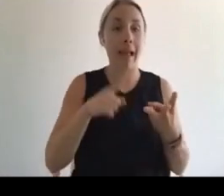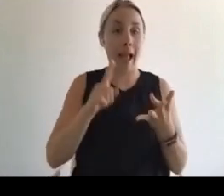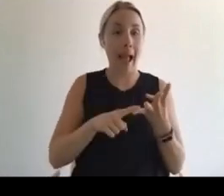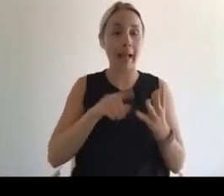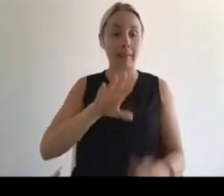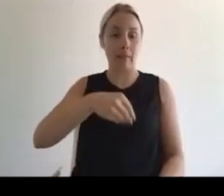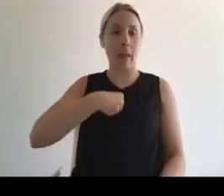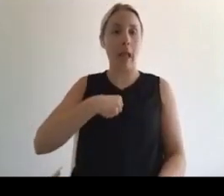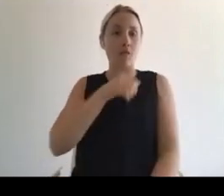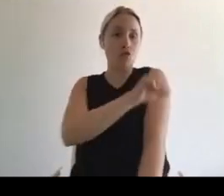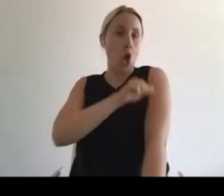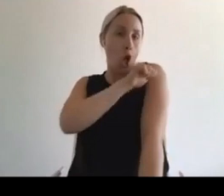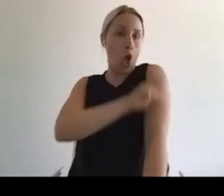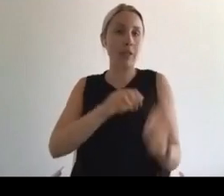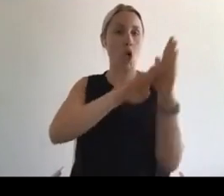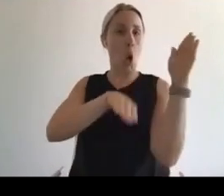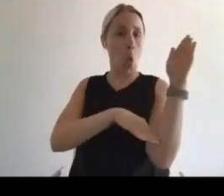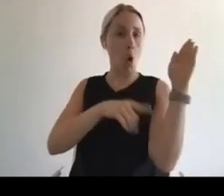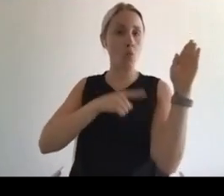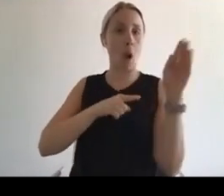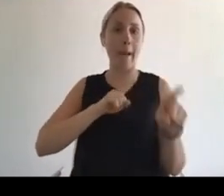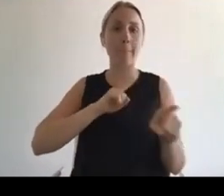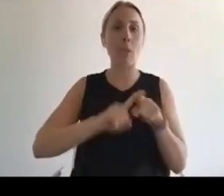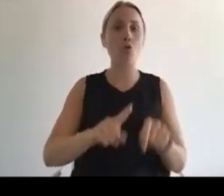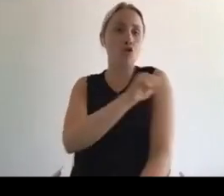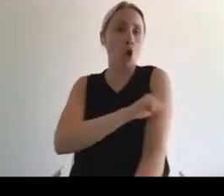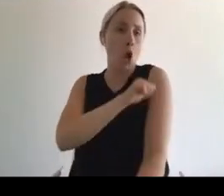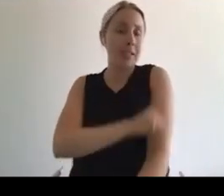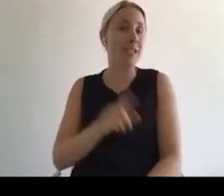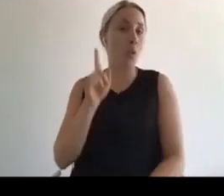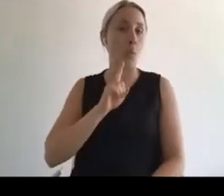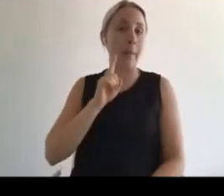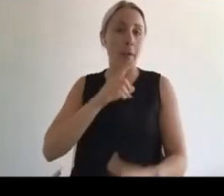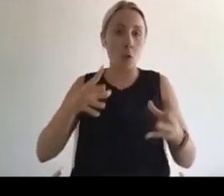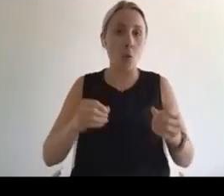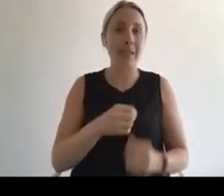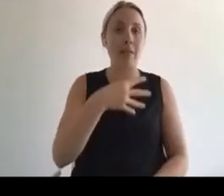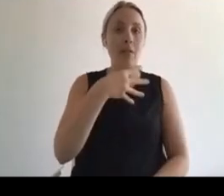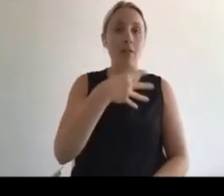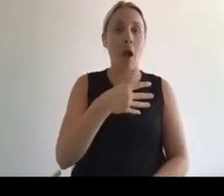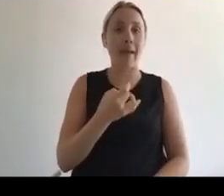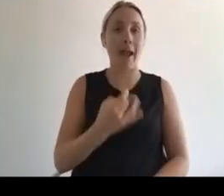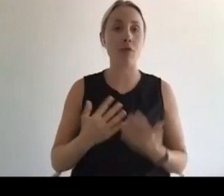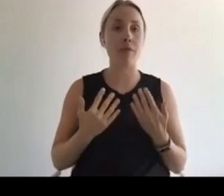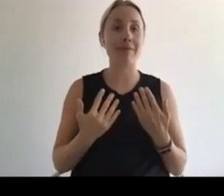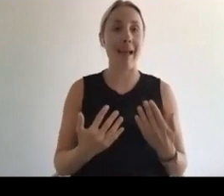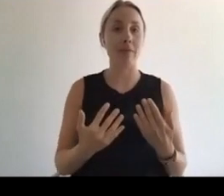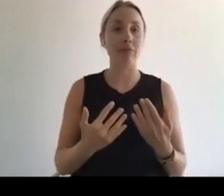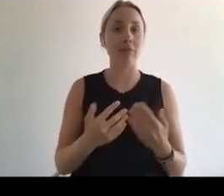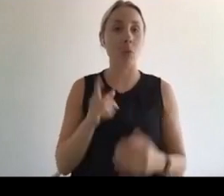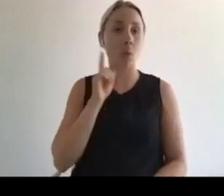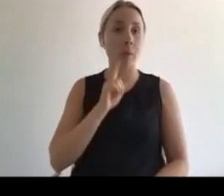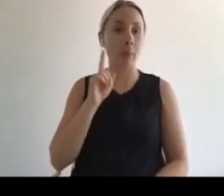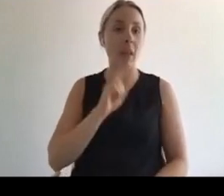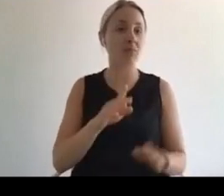women? And 9 in 10 nurses in the UK and more generally are women, and this is just something that is